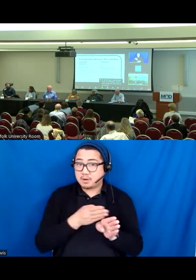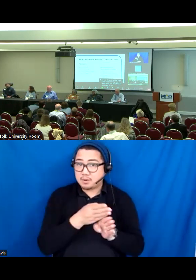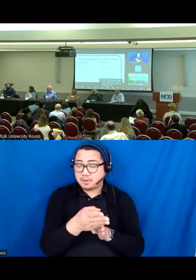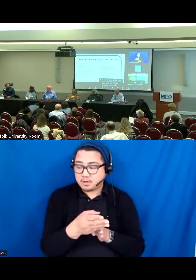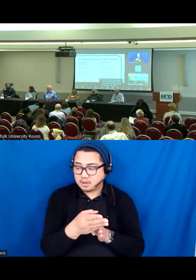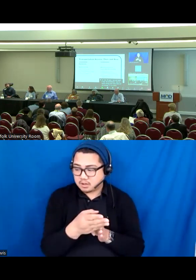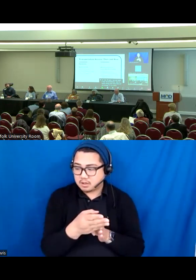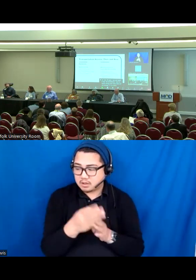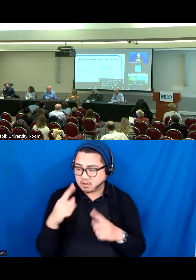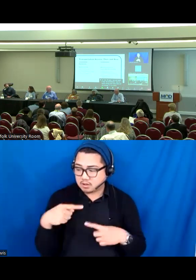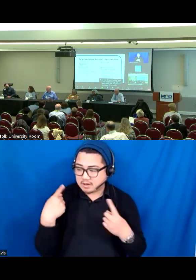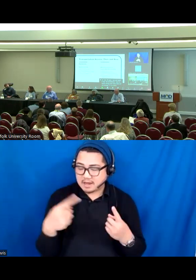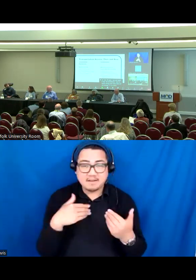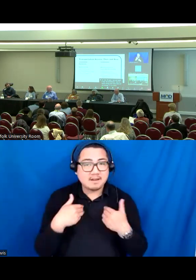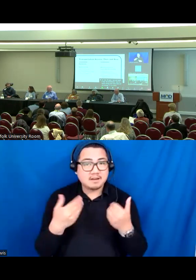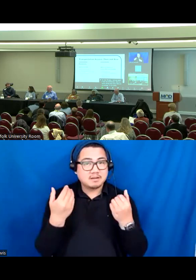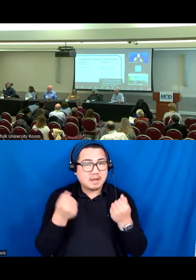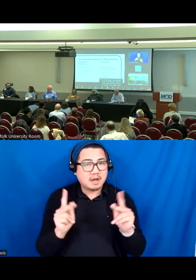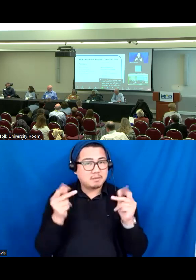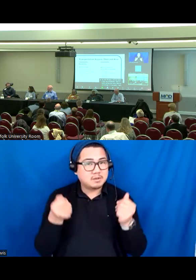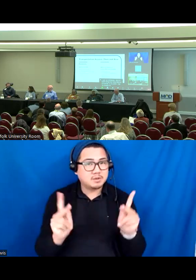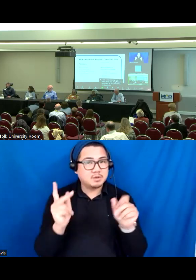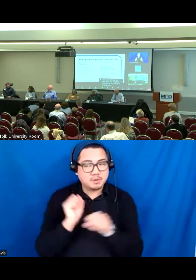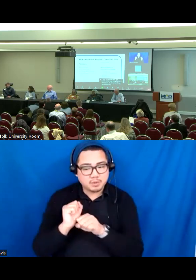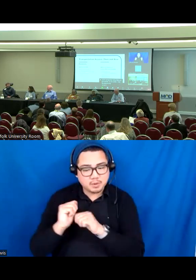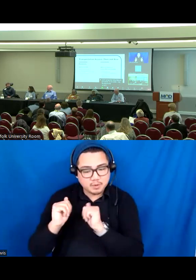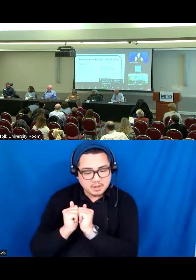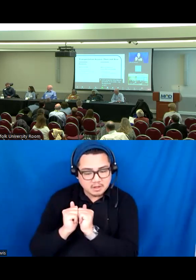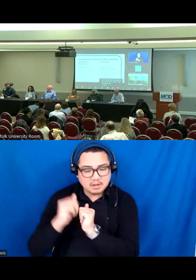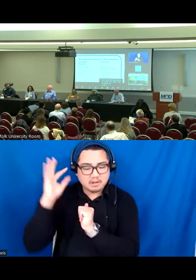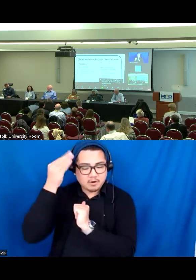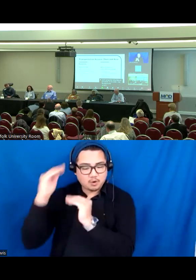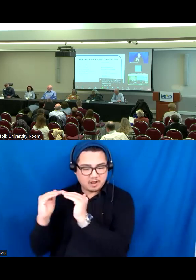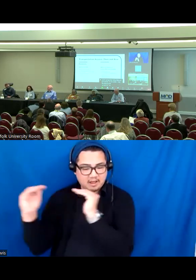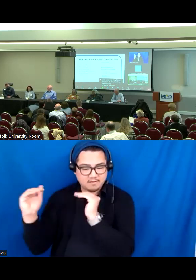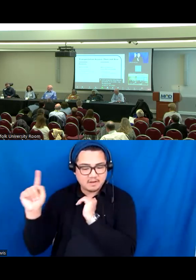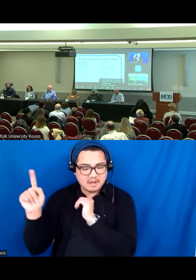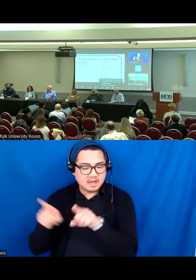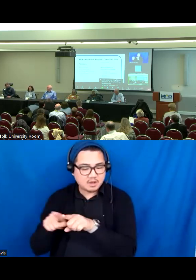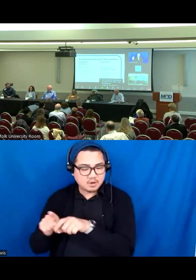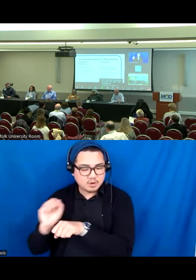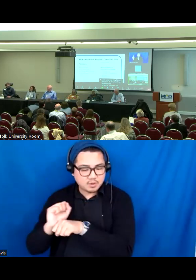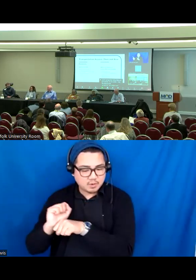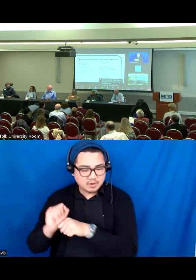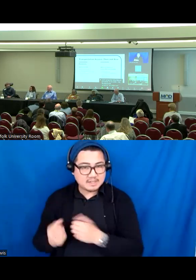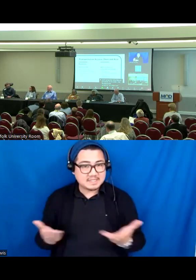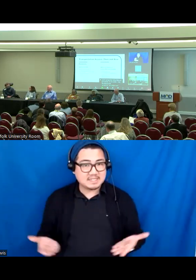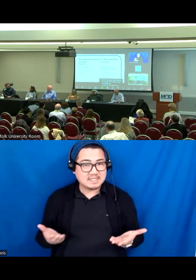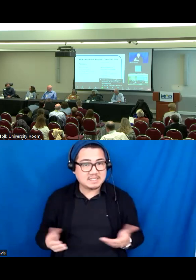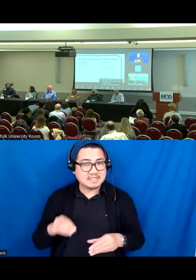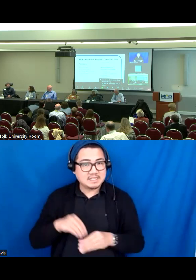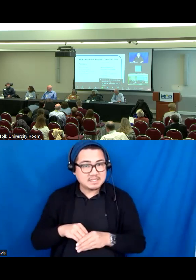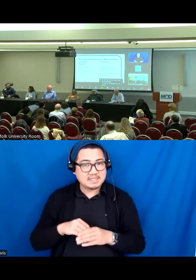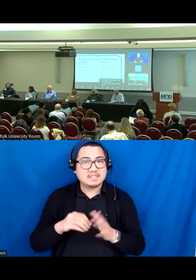the opportunity to work at the federal level as well as here in